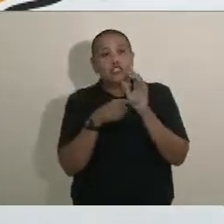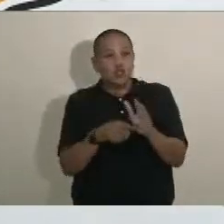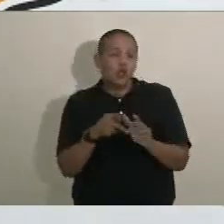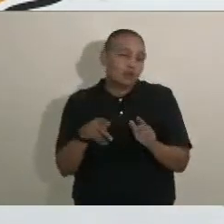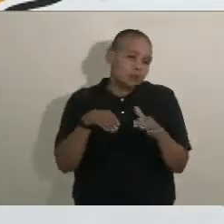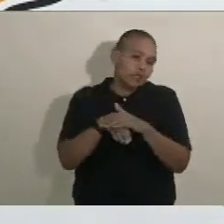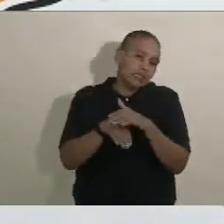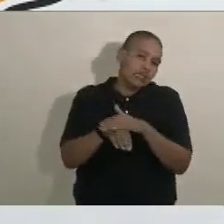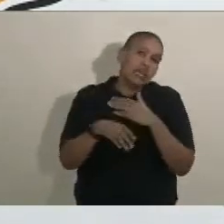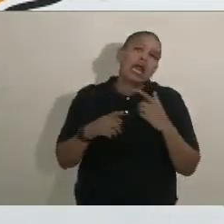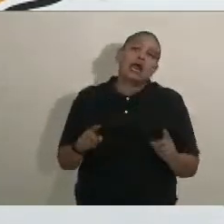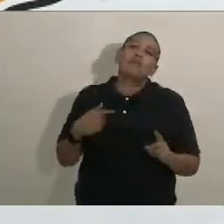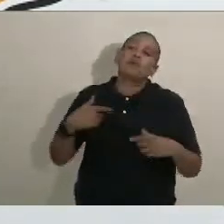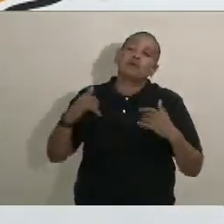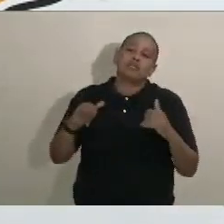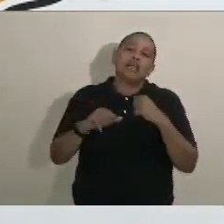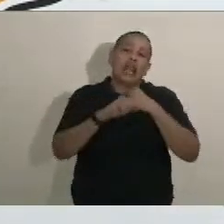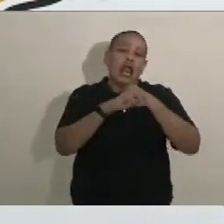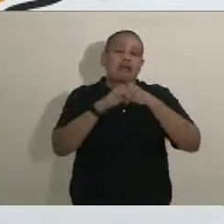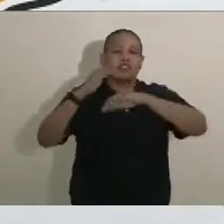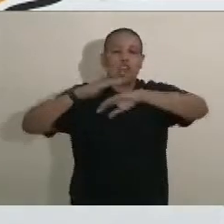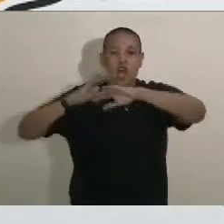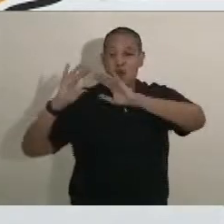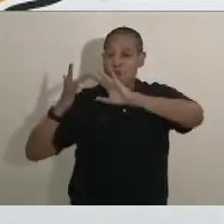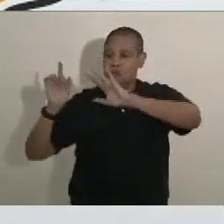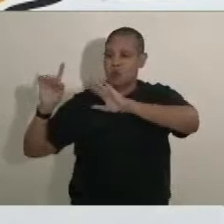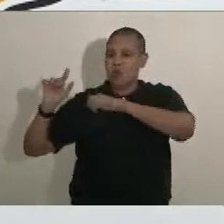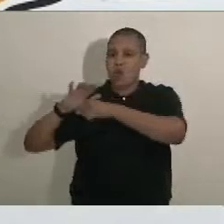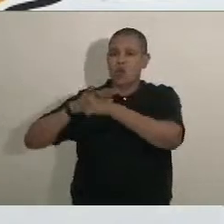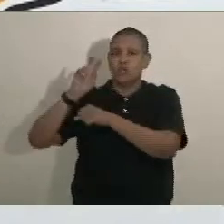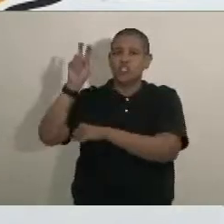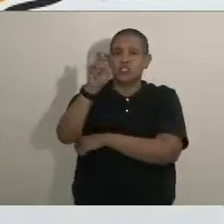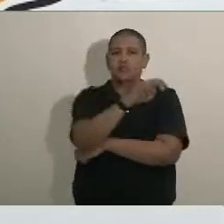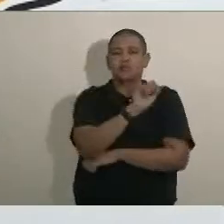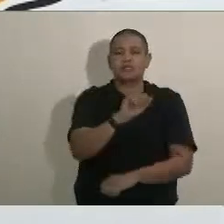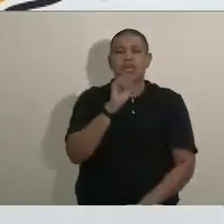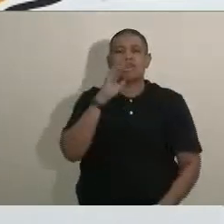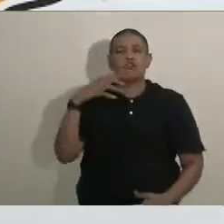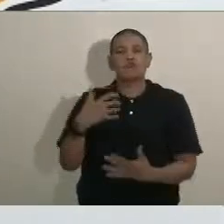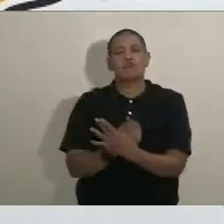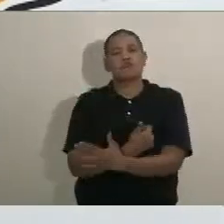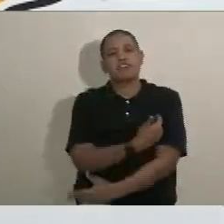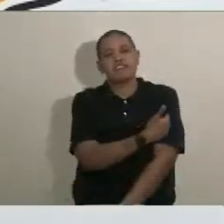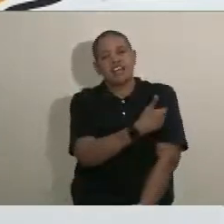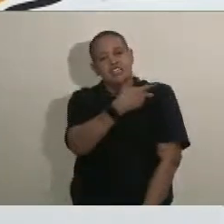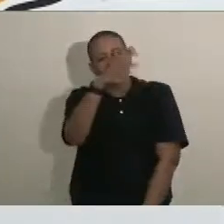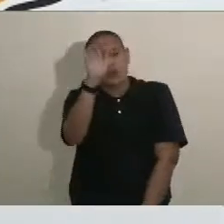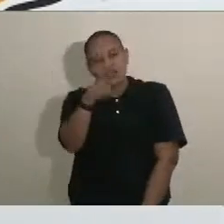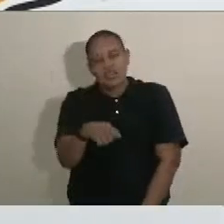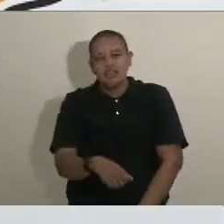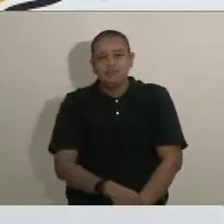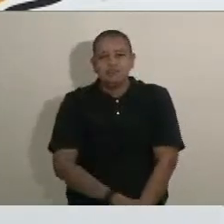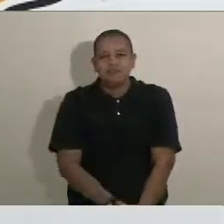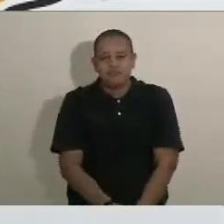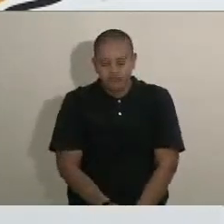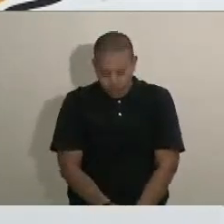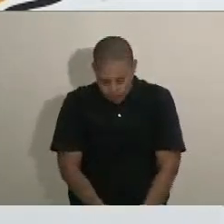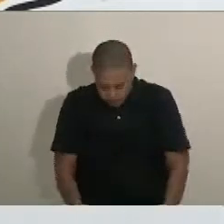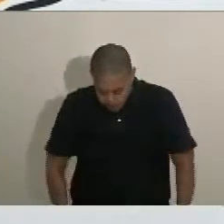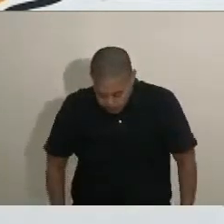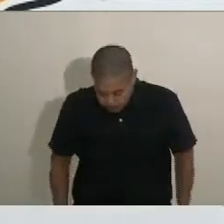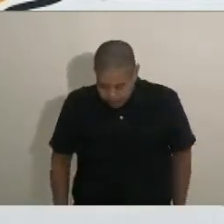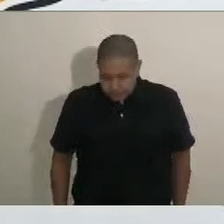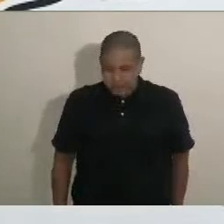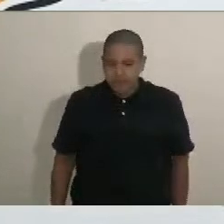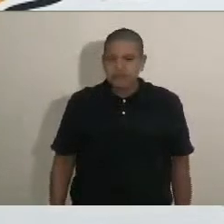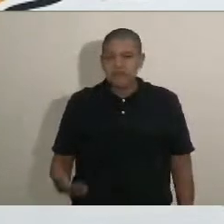we continue to advertise on our website where it is that persons can take up vaccines. Thank you so much,